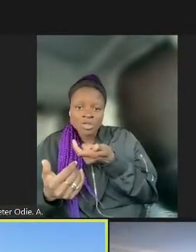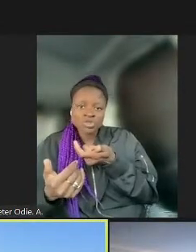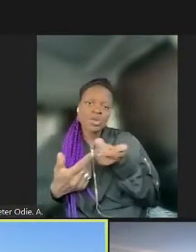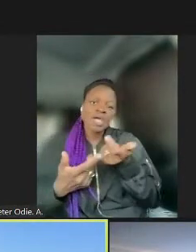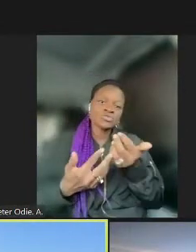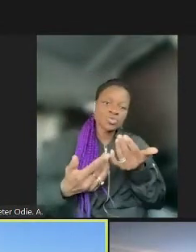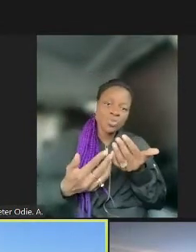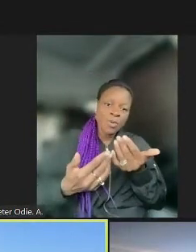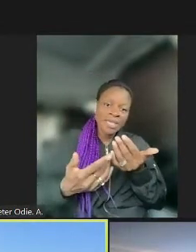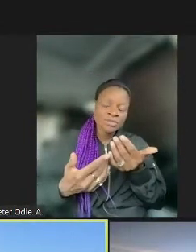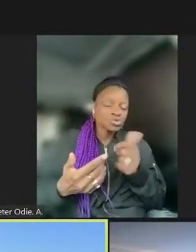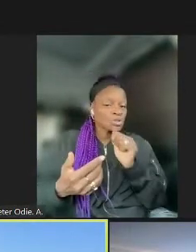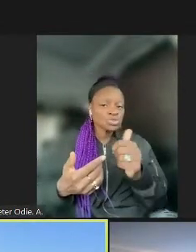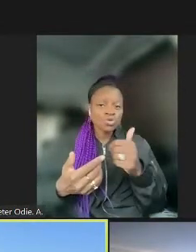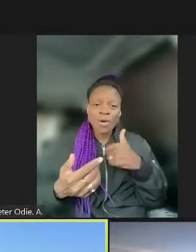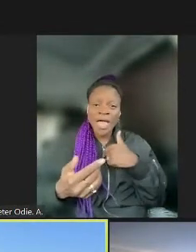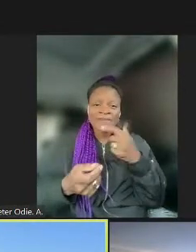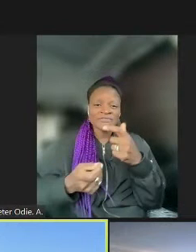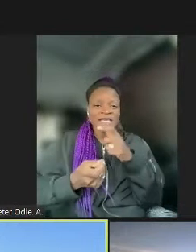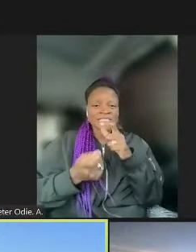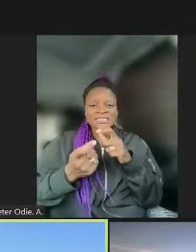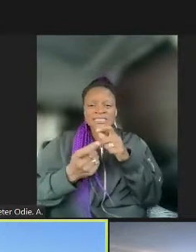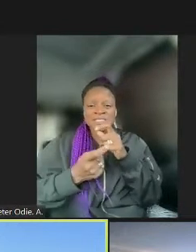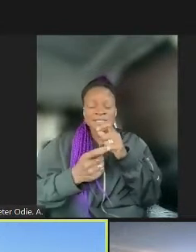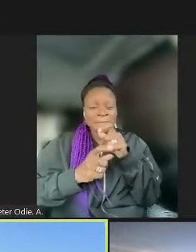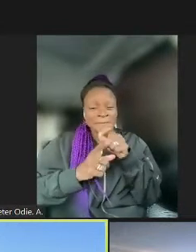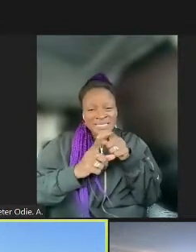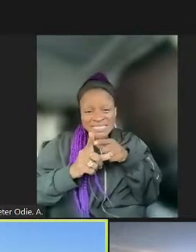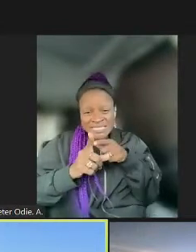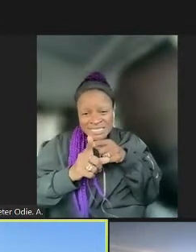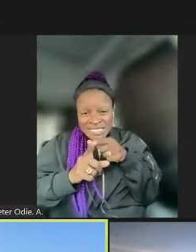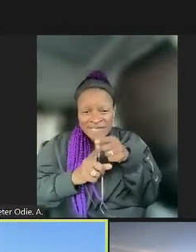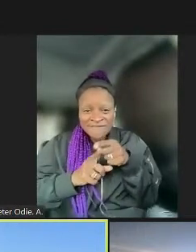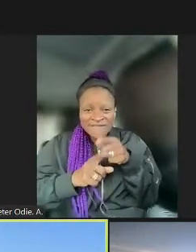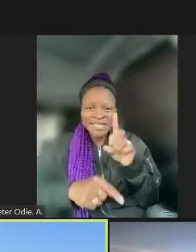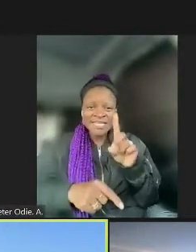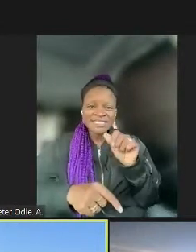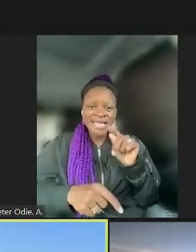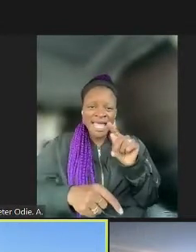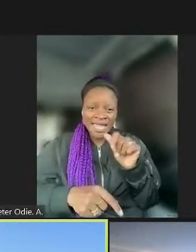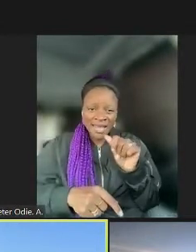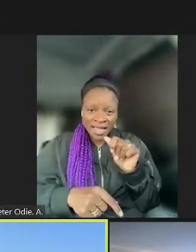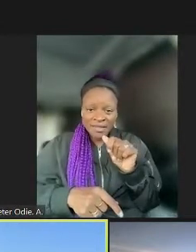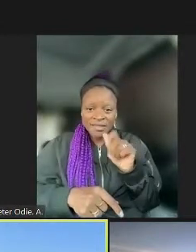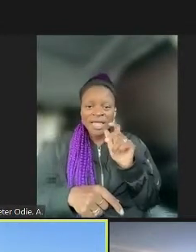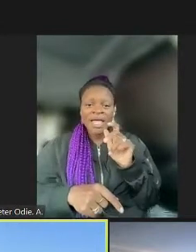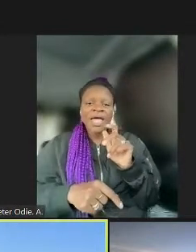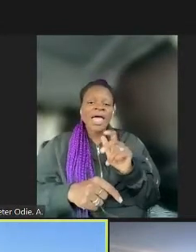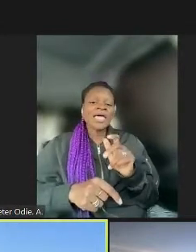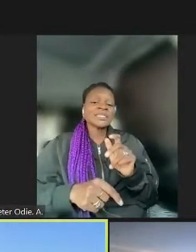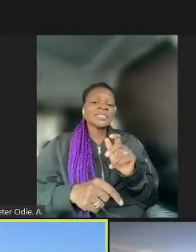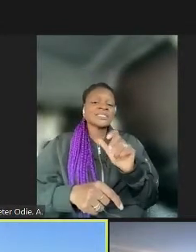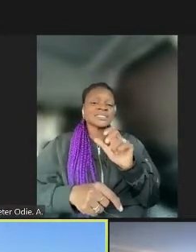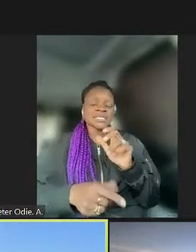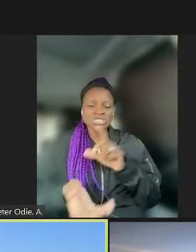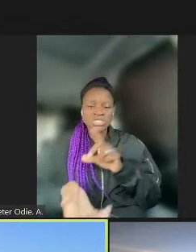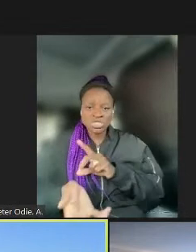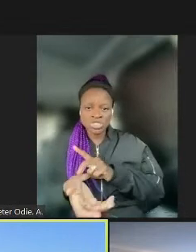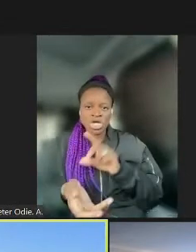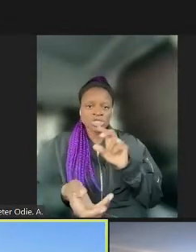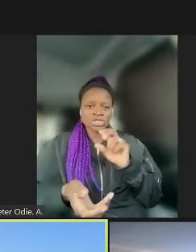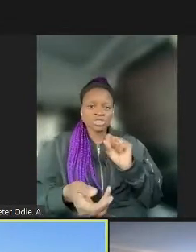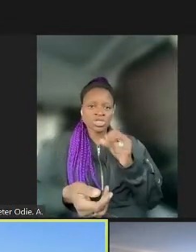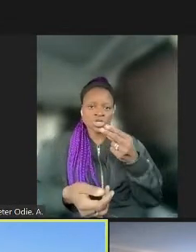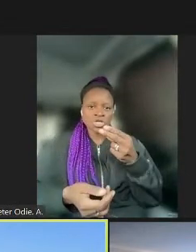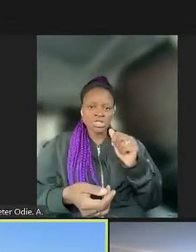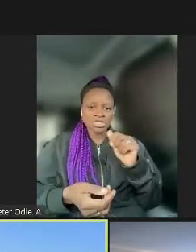data, and the studies are underway. Scientists are looking at the specifics of antibody production